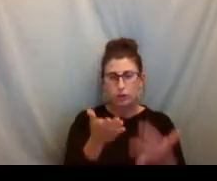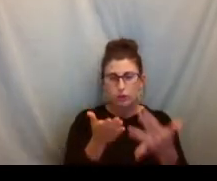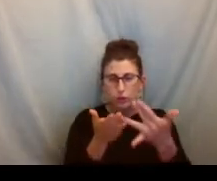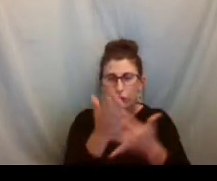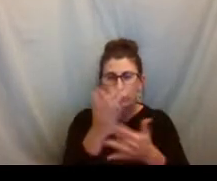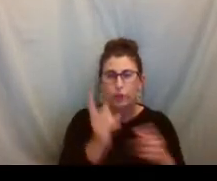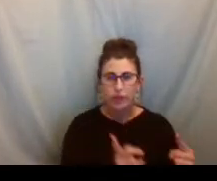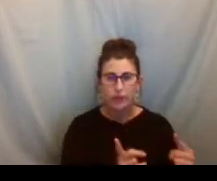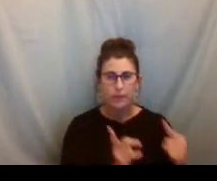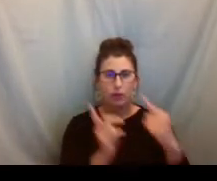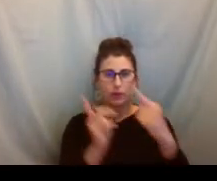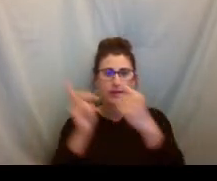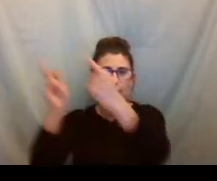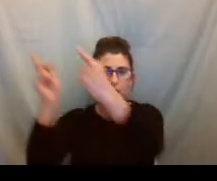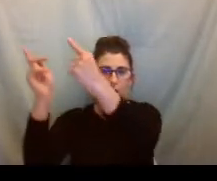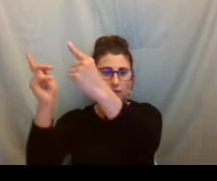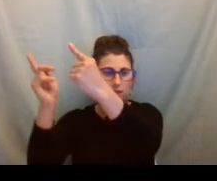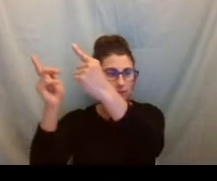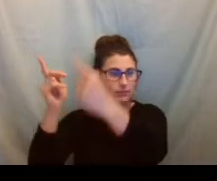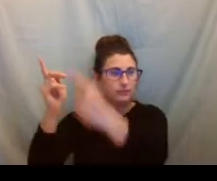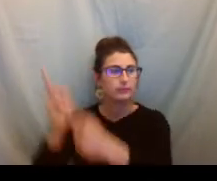Here's my parallel lines.